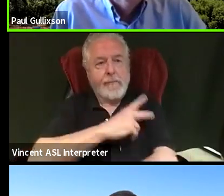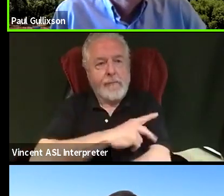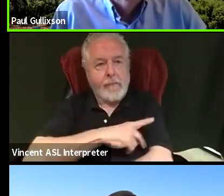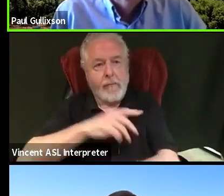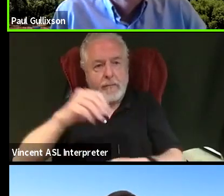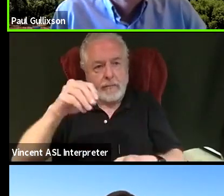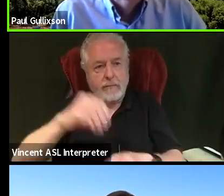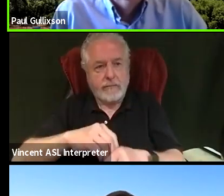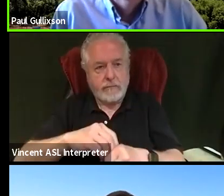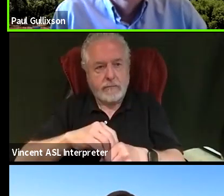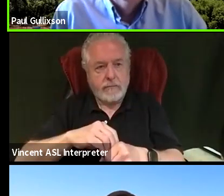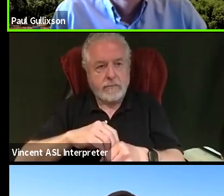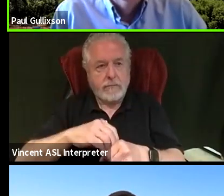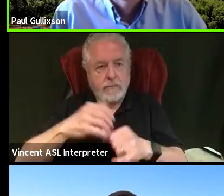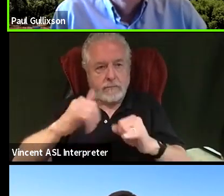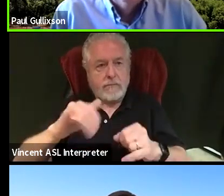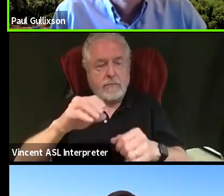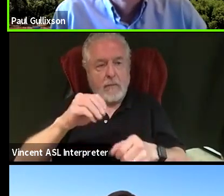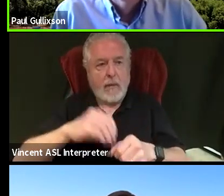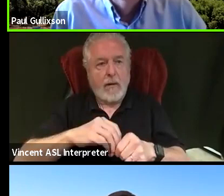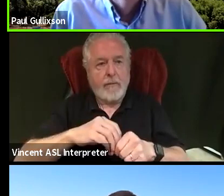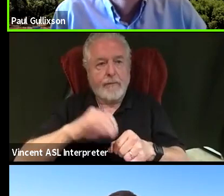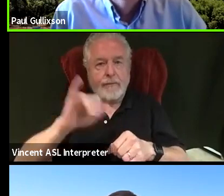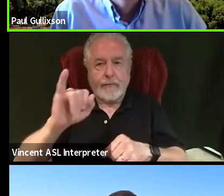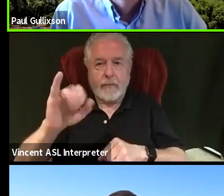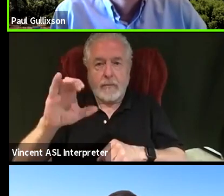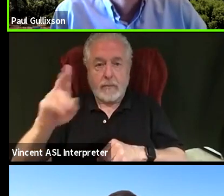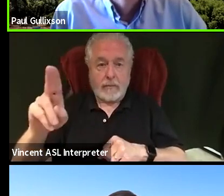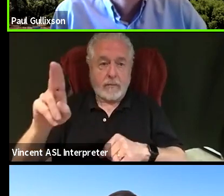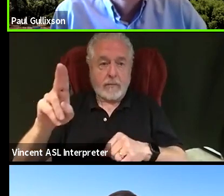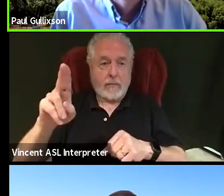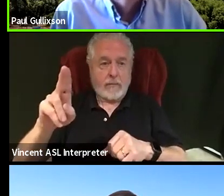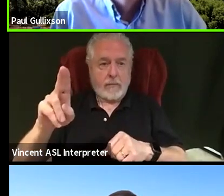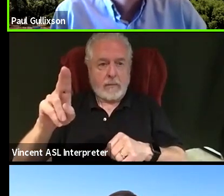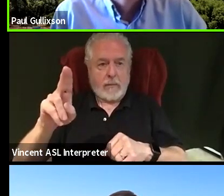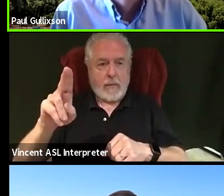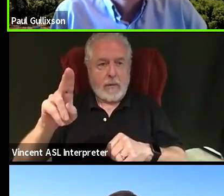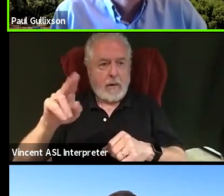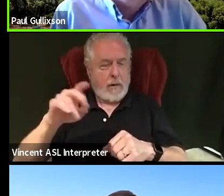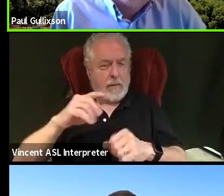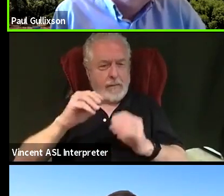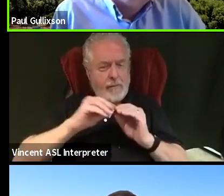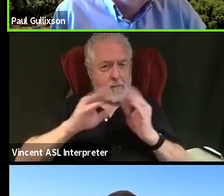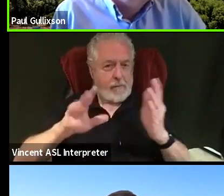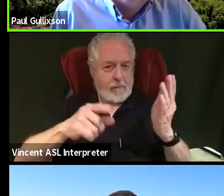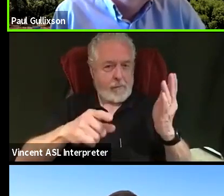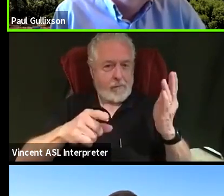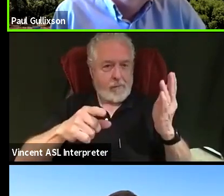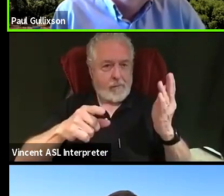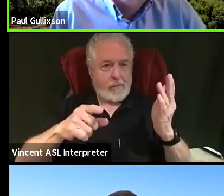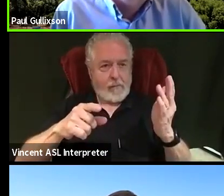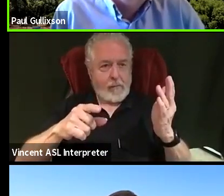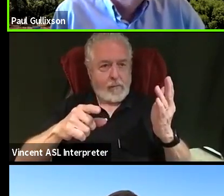in that are still in ICU. Just to clarify,